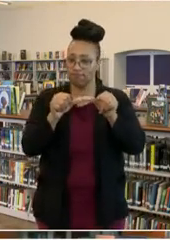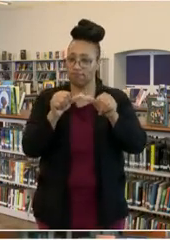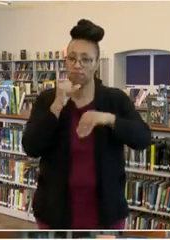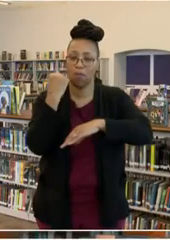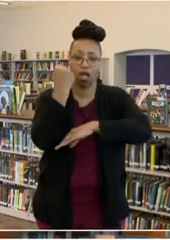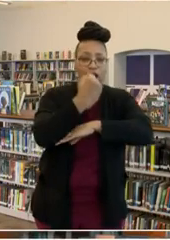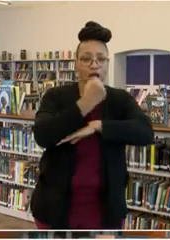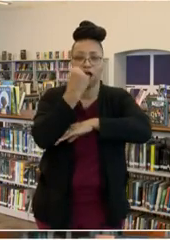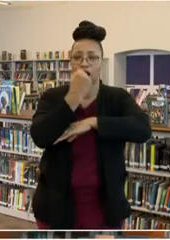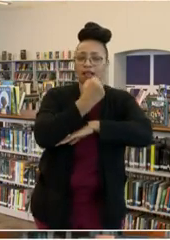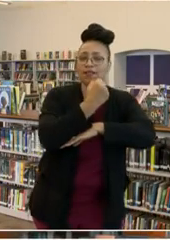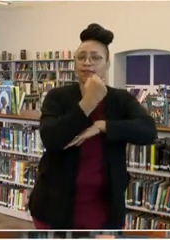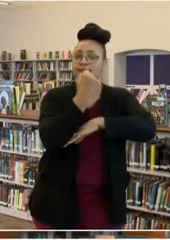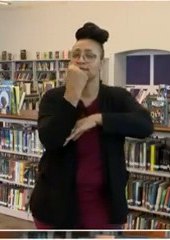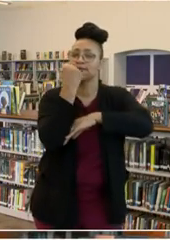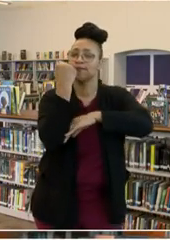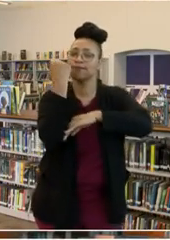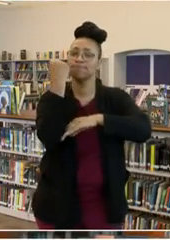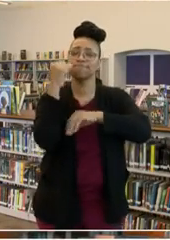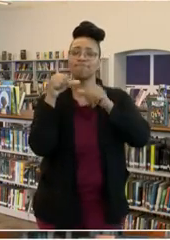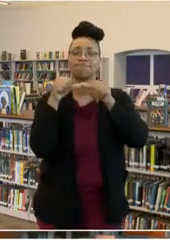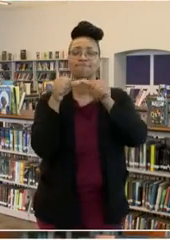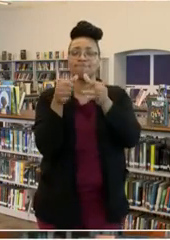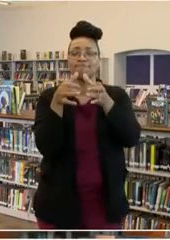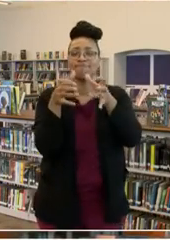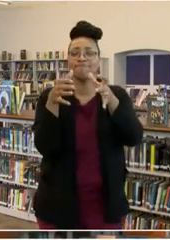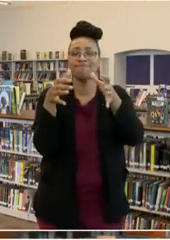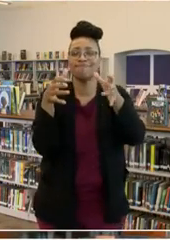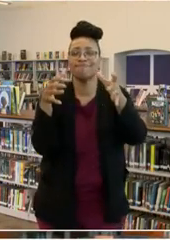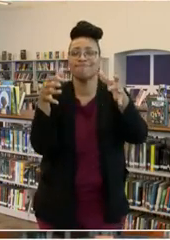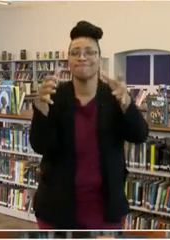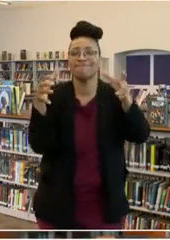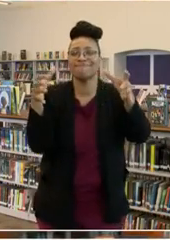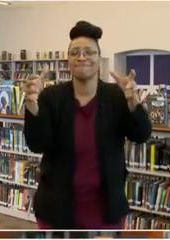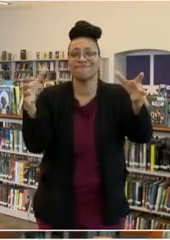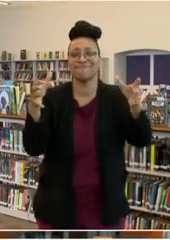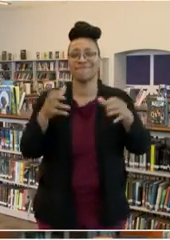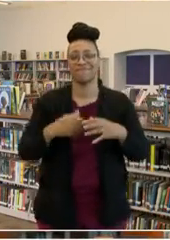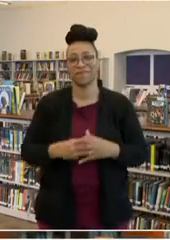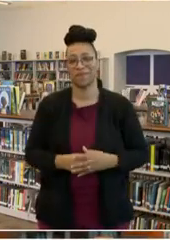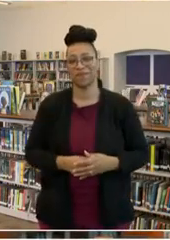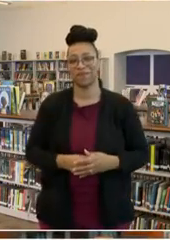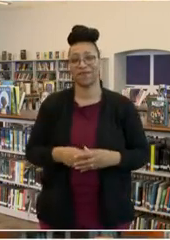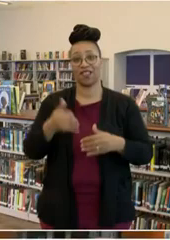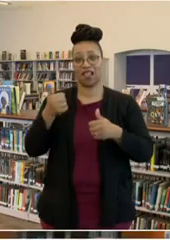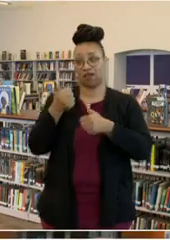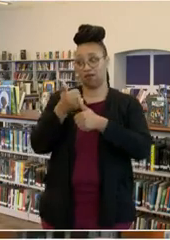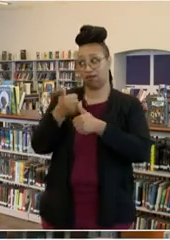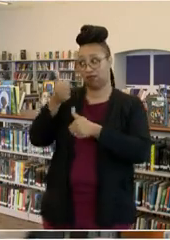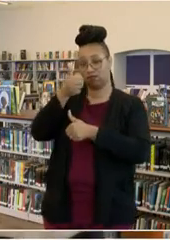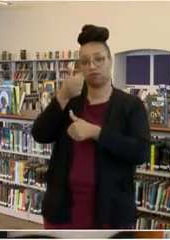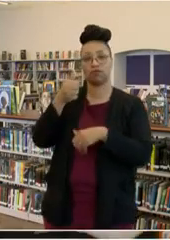in the country. Next, I will proudly turn things over to the Chancellor of DC Public Schools, Chancellor Farabee.